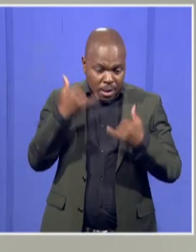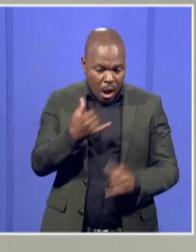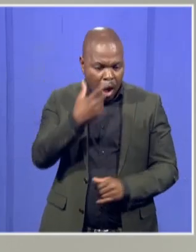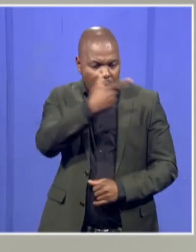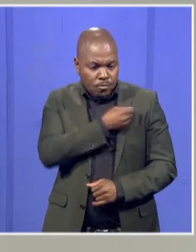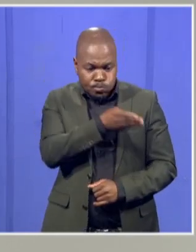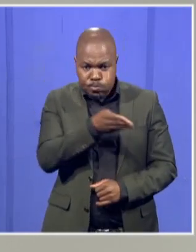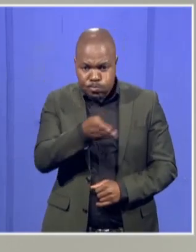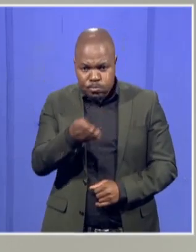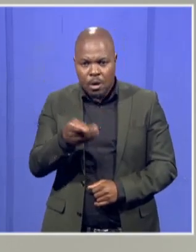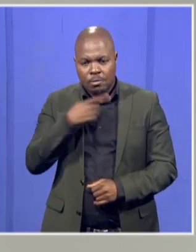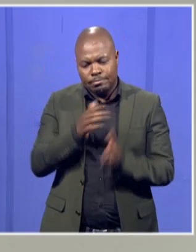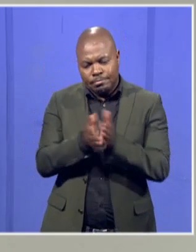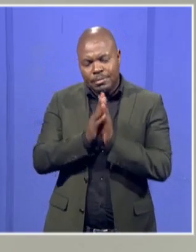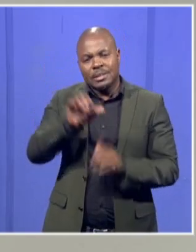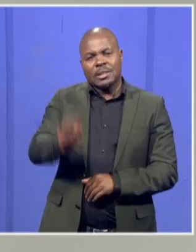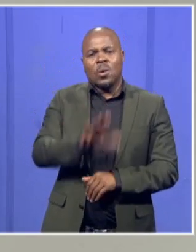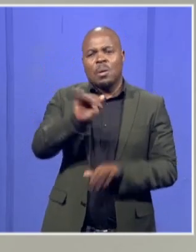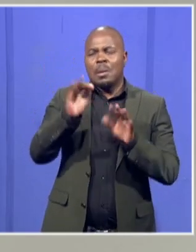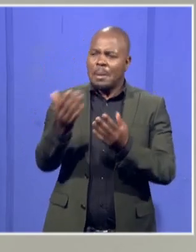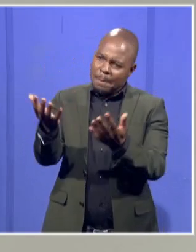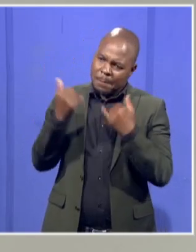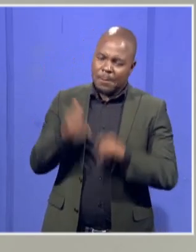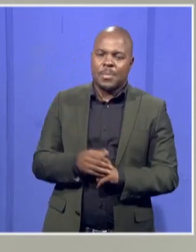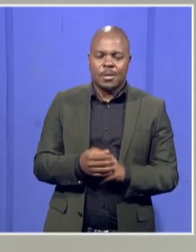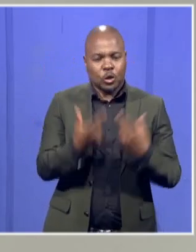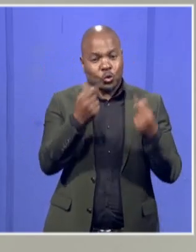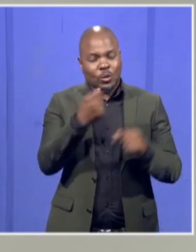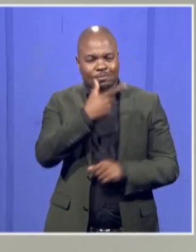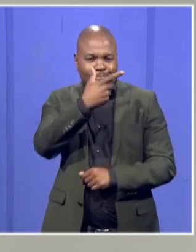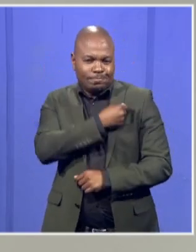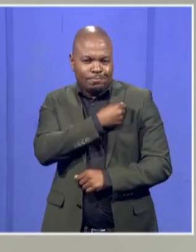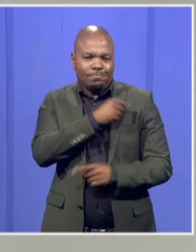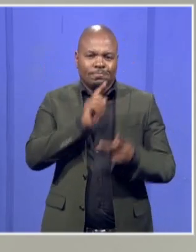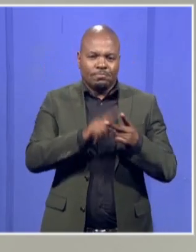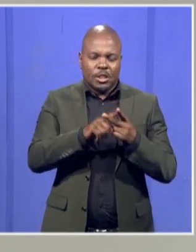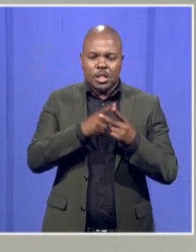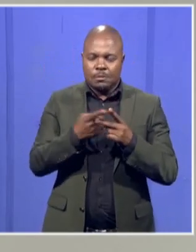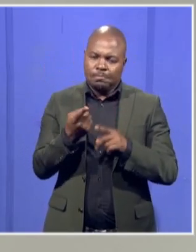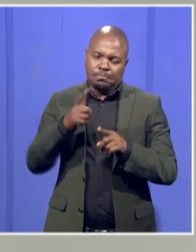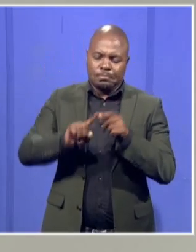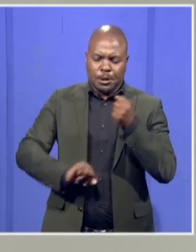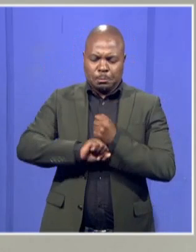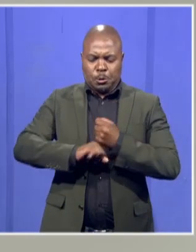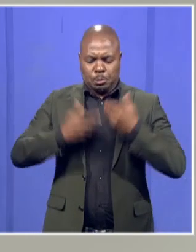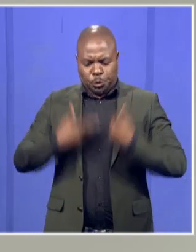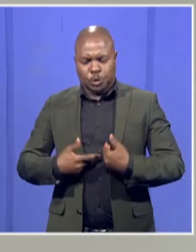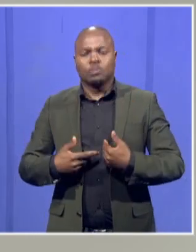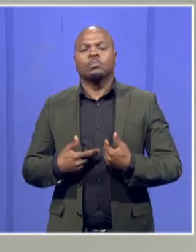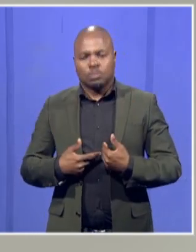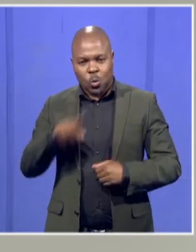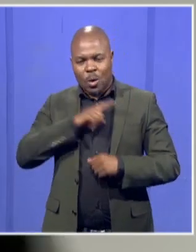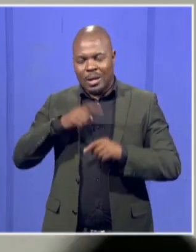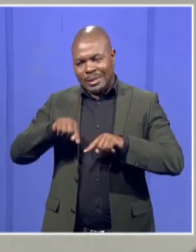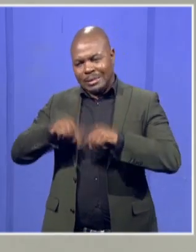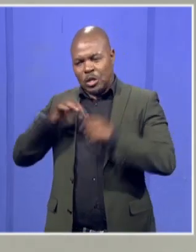vaccines, we're requesting South Africans to come forward. They must take vaccines and then get boosters, and then we are fine, because we don't have a new variant as